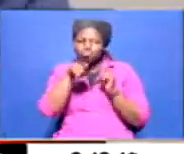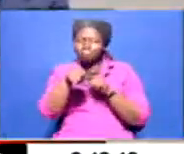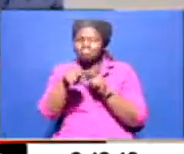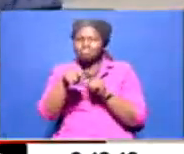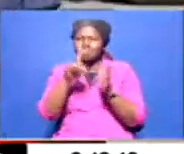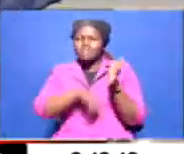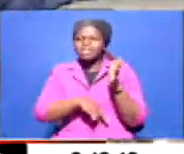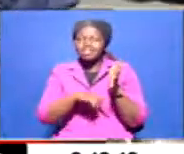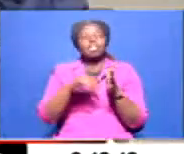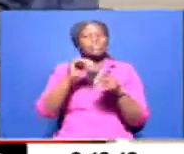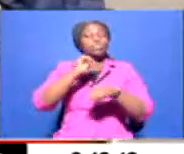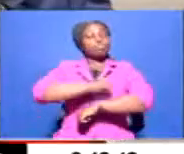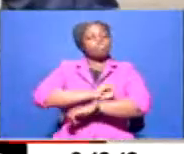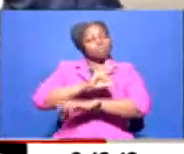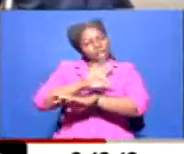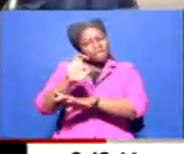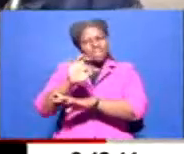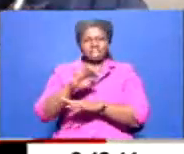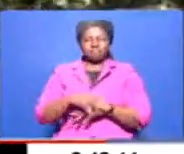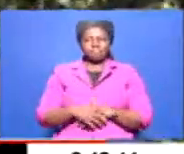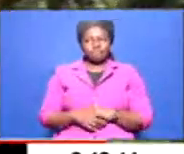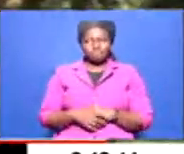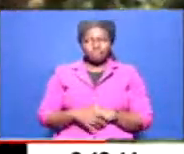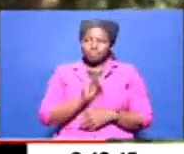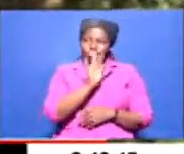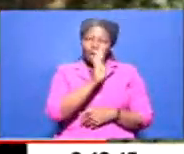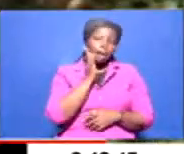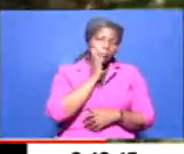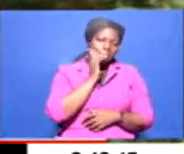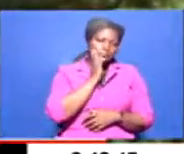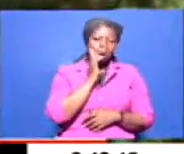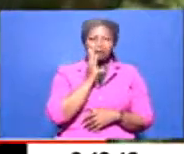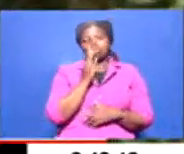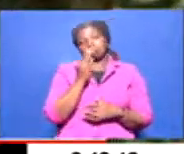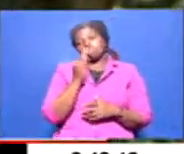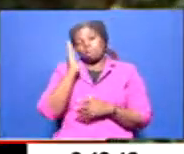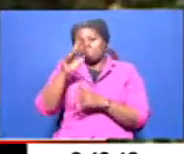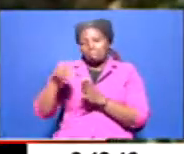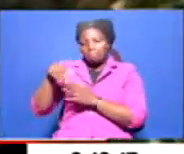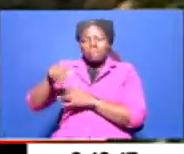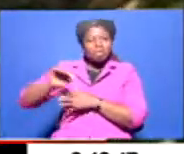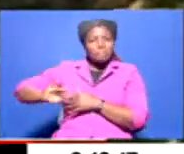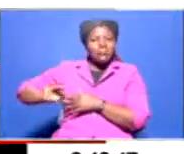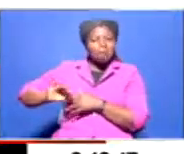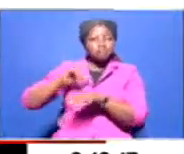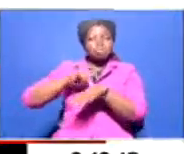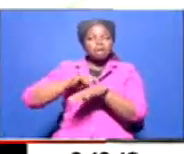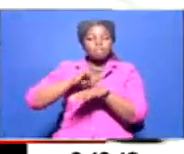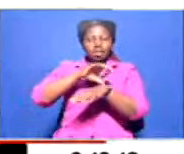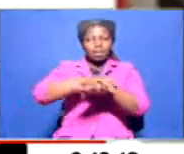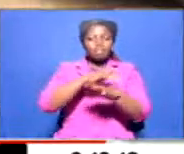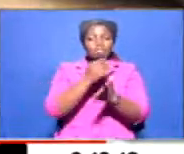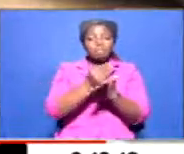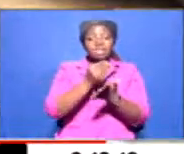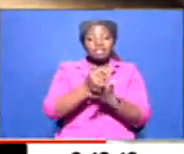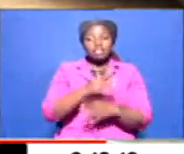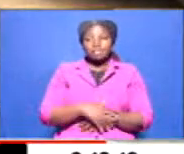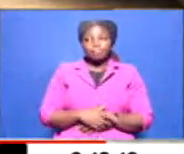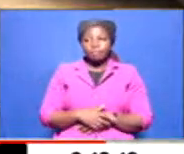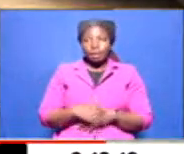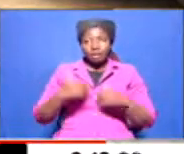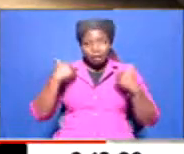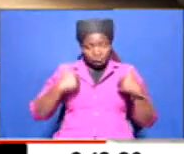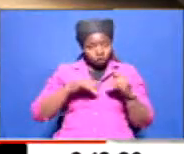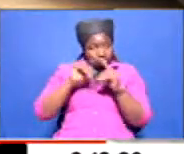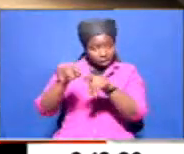with a pledge that his single mother and jobless will settle the balance when funds are available. Nimekuja hapa Kangaroo